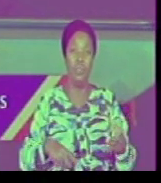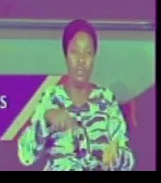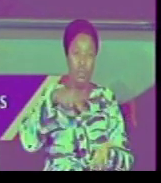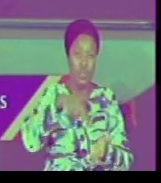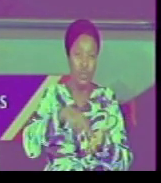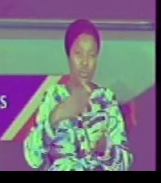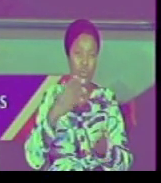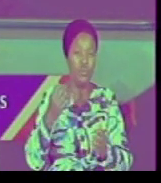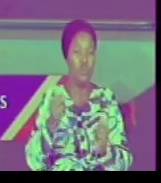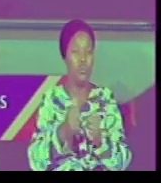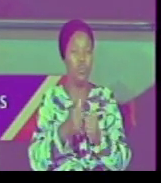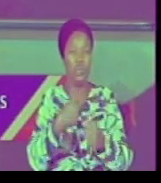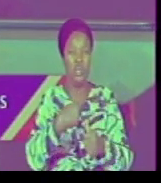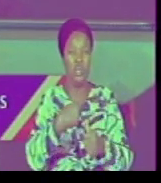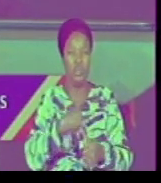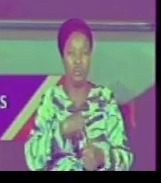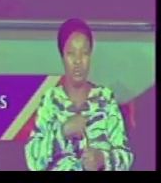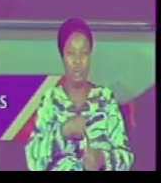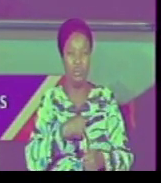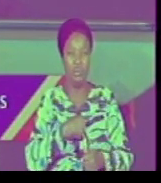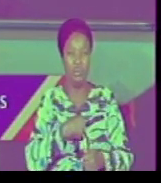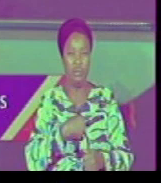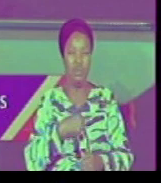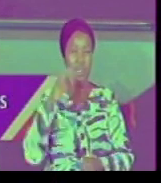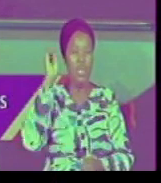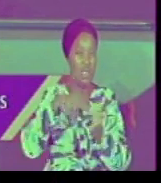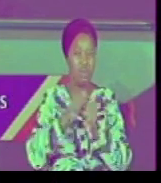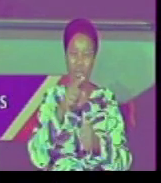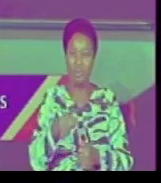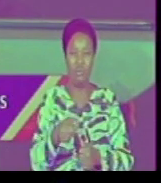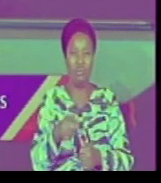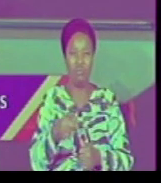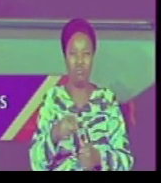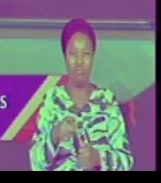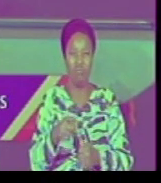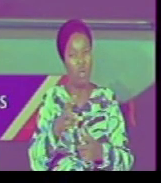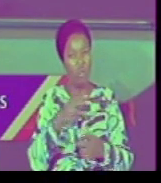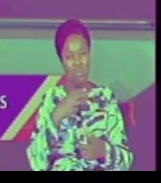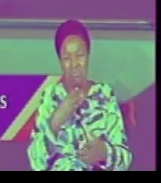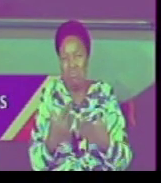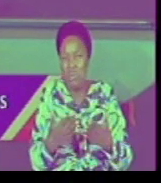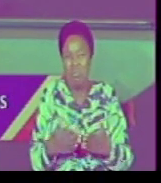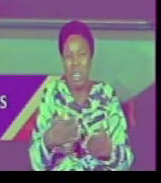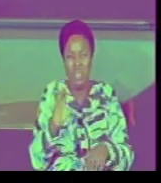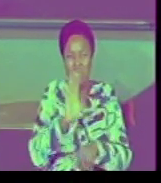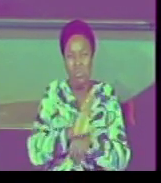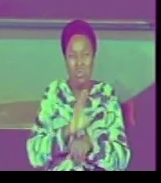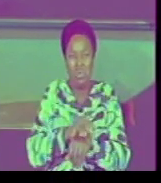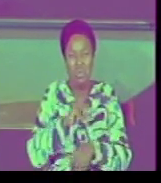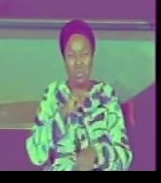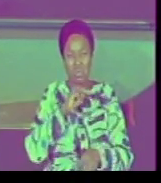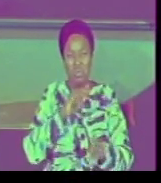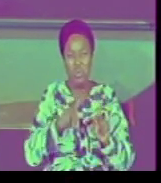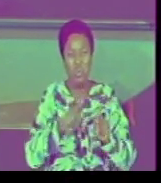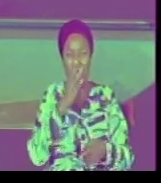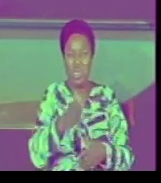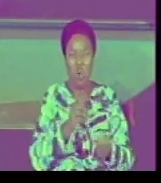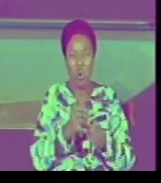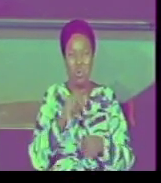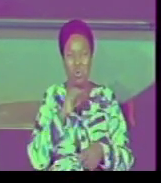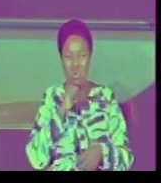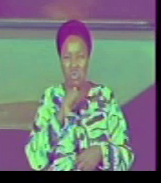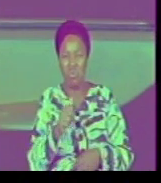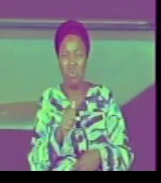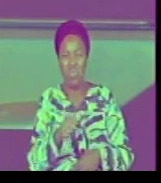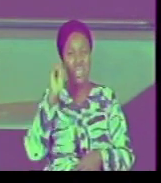you. Whether the members of the church are there or not, he will stand with you. Whether we are there or not, he will